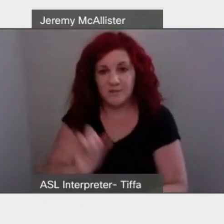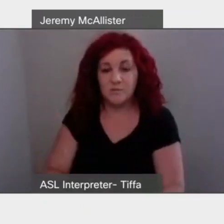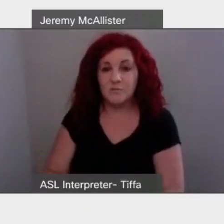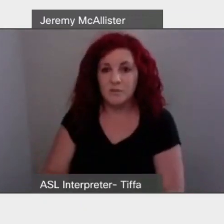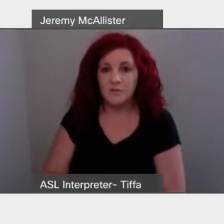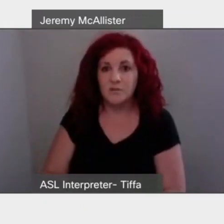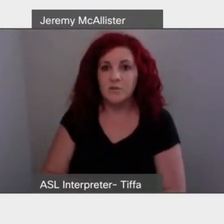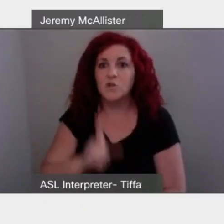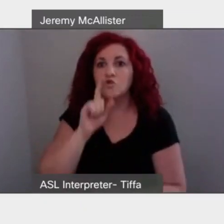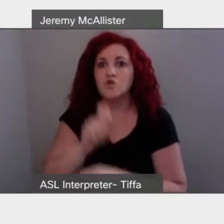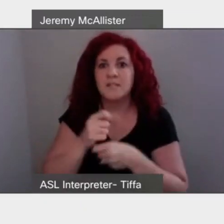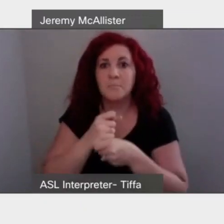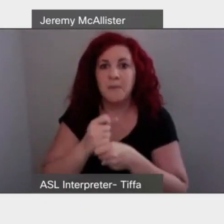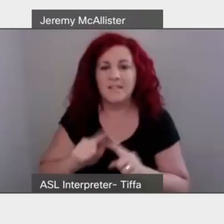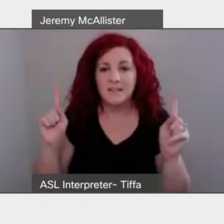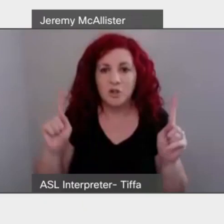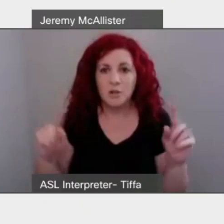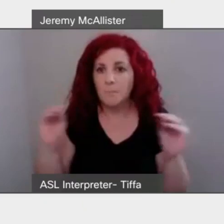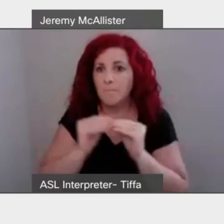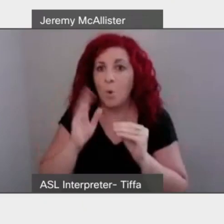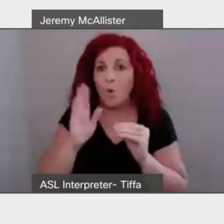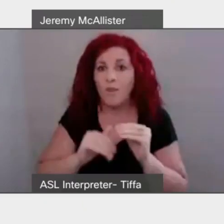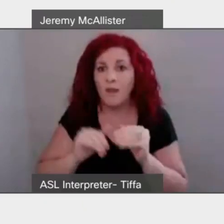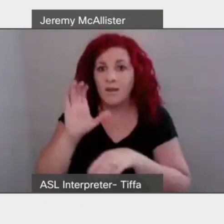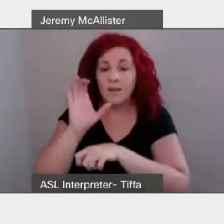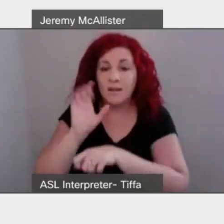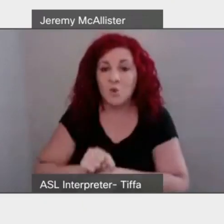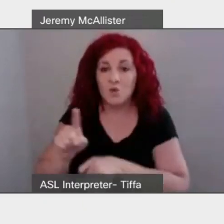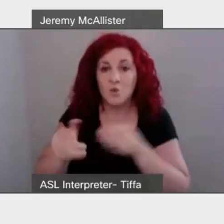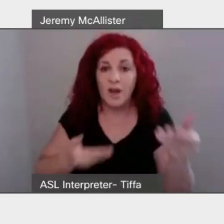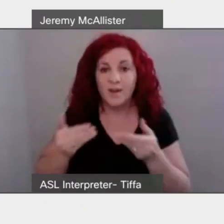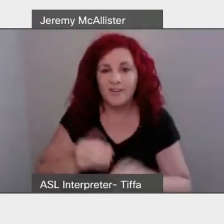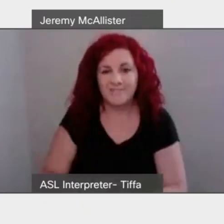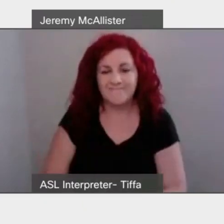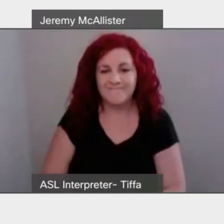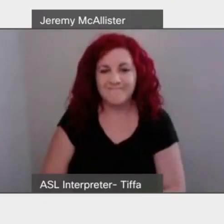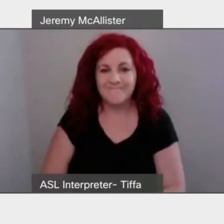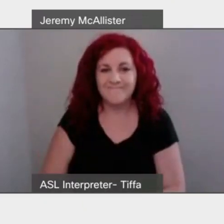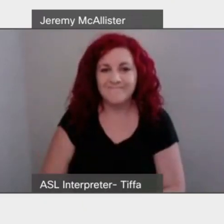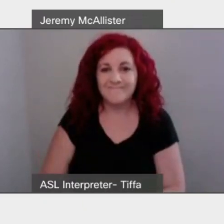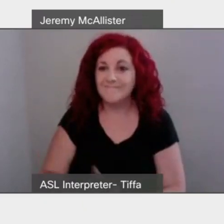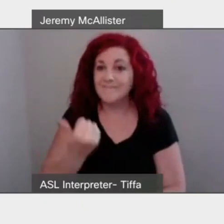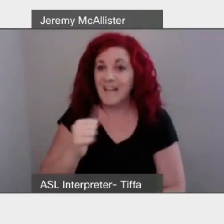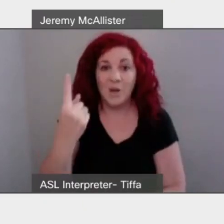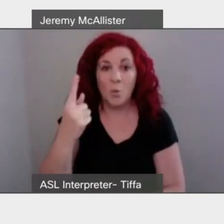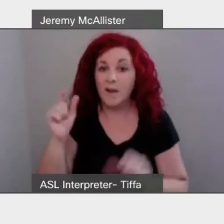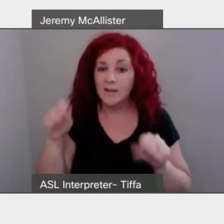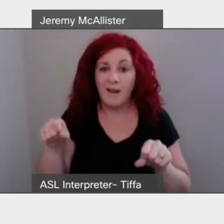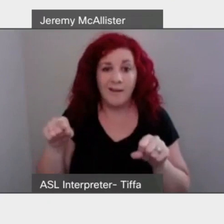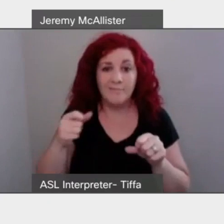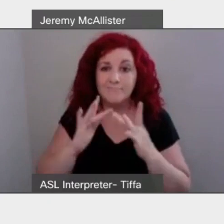It really makes a difference more than consultants that you're hiring. Anyone can do this